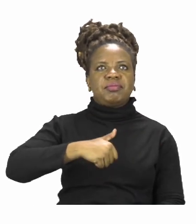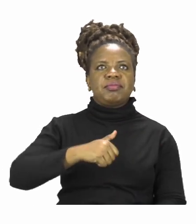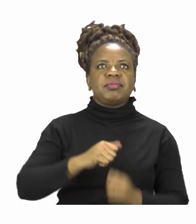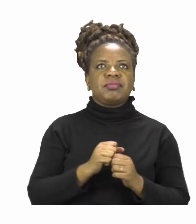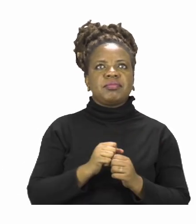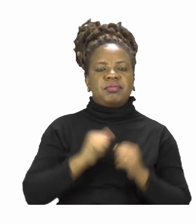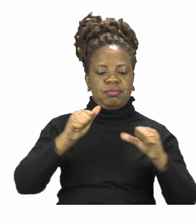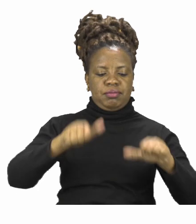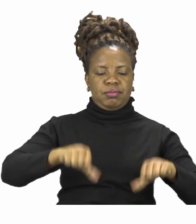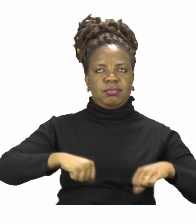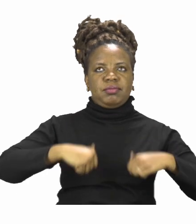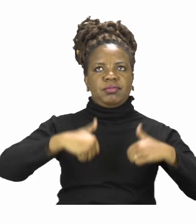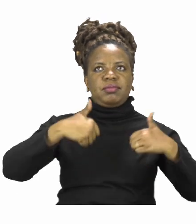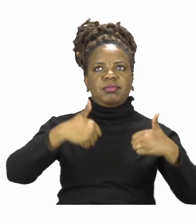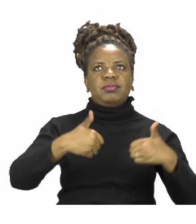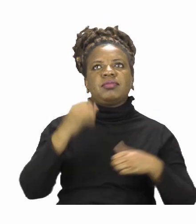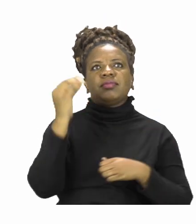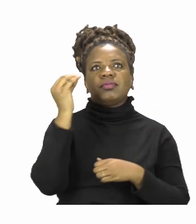Healthy food.